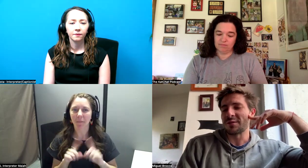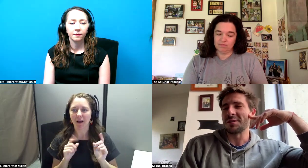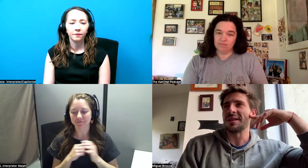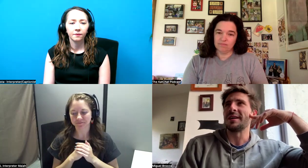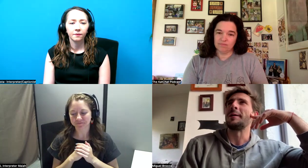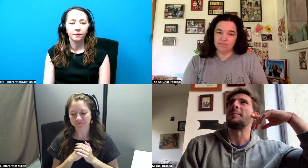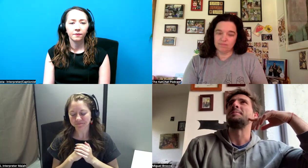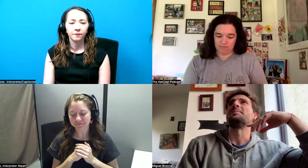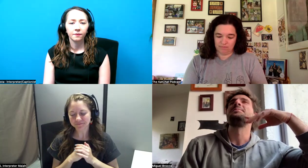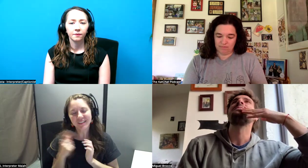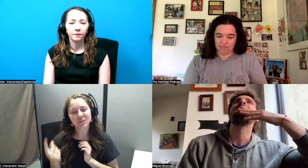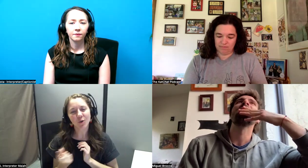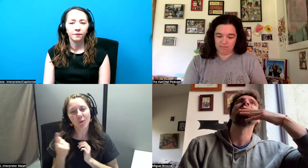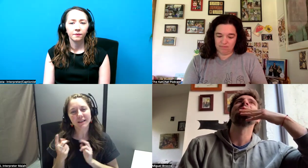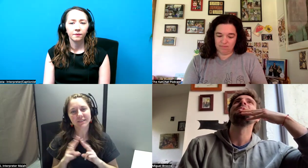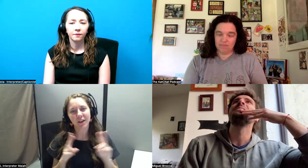always very